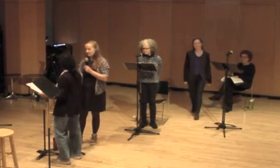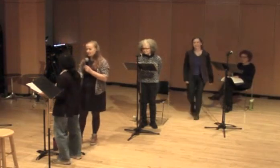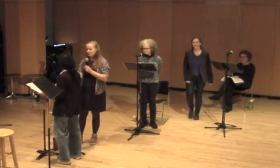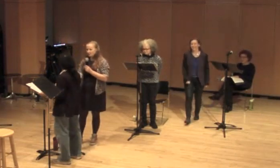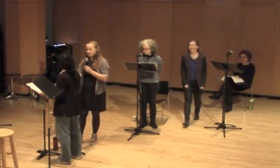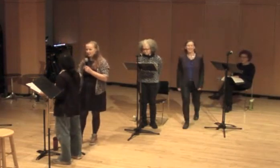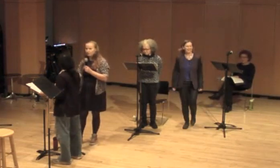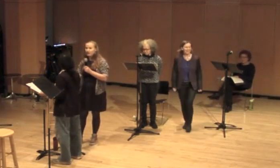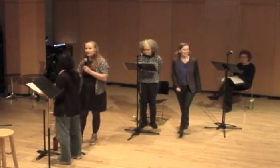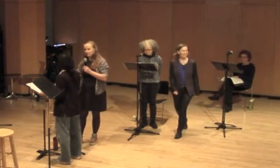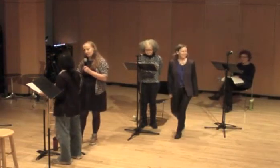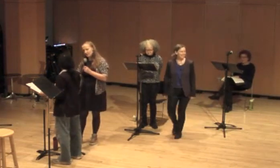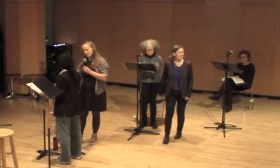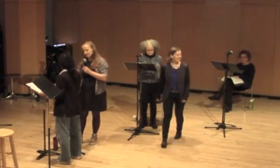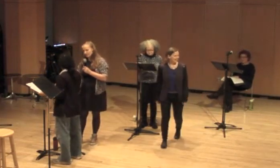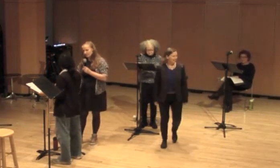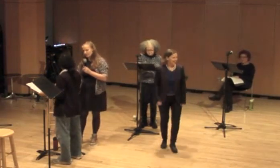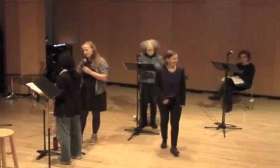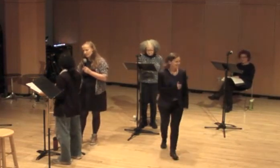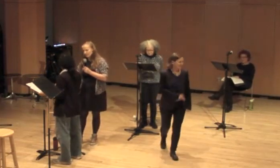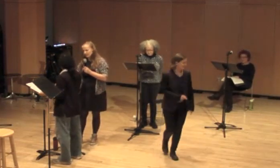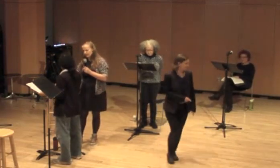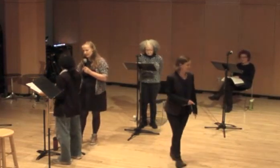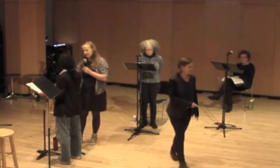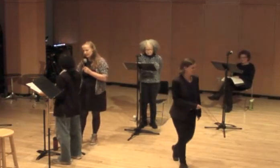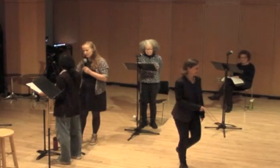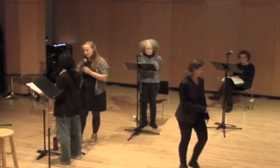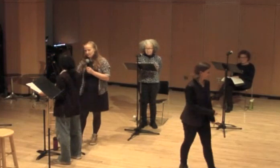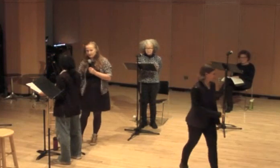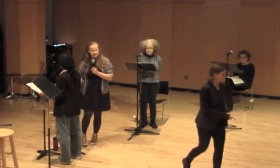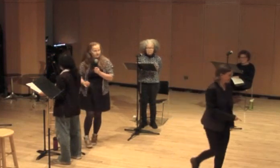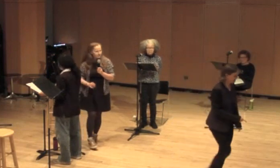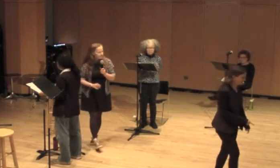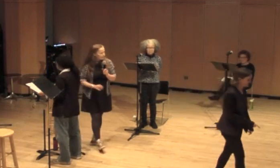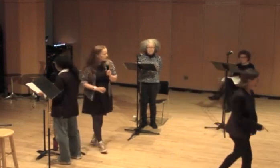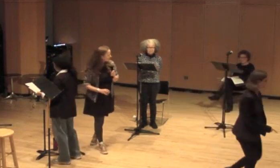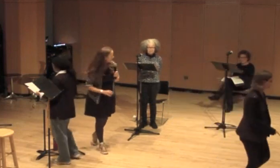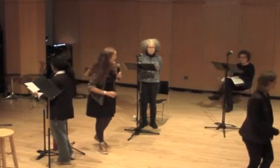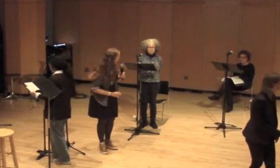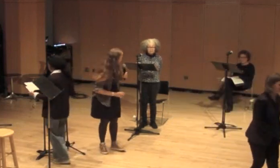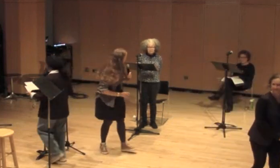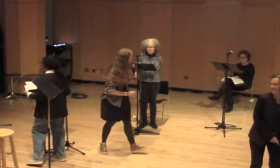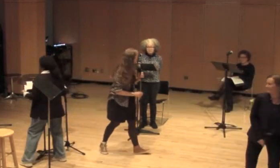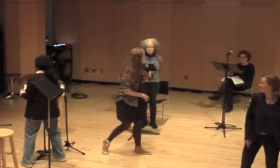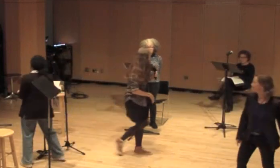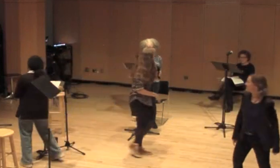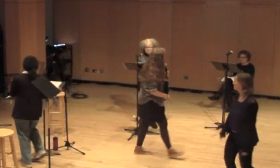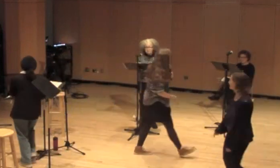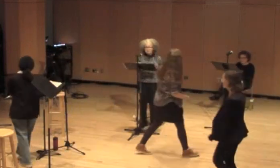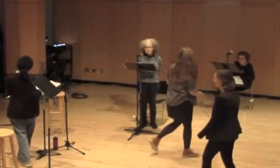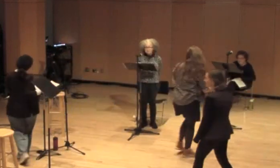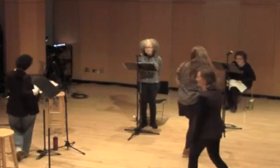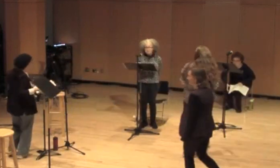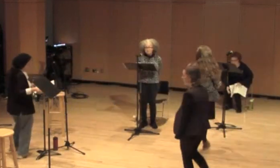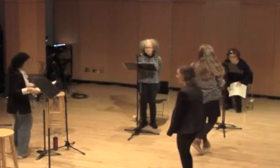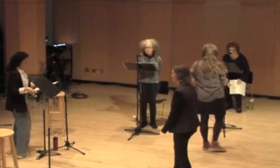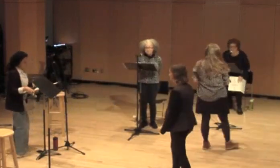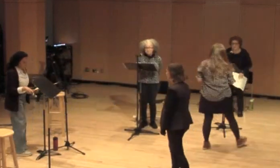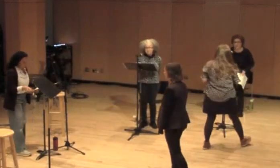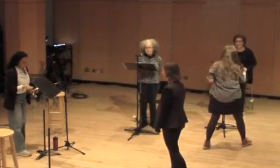adjust this one a little bit you can or I can come run in and help you with that okay let's